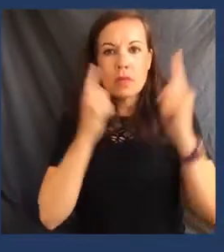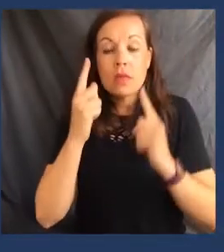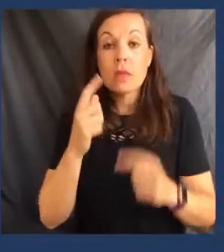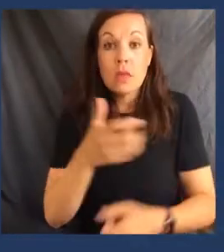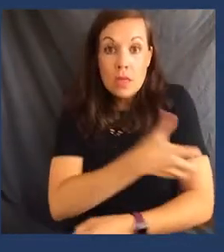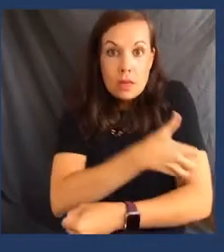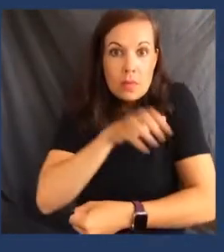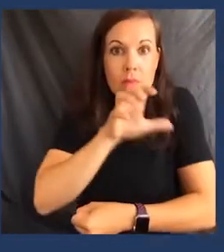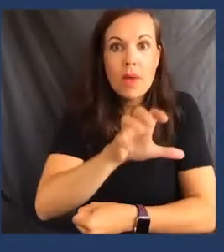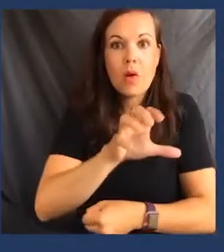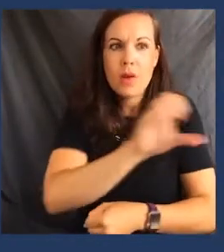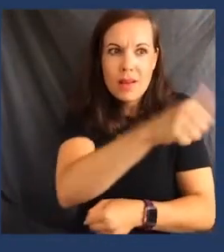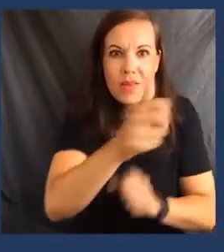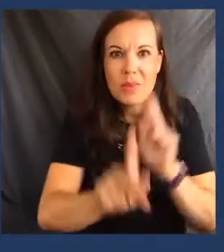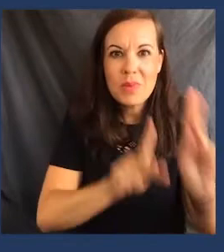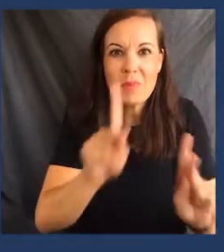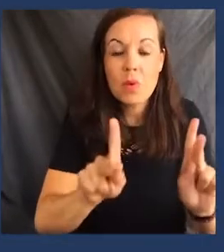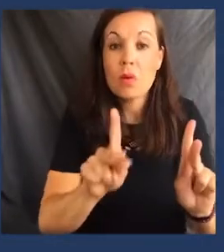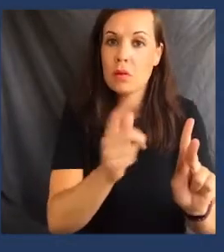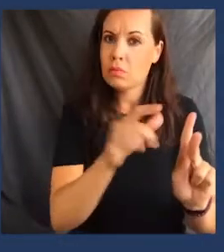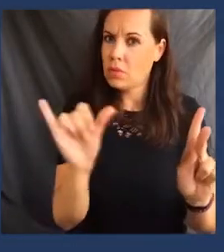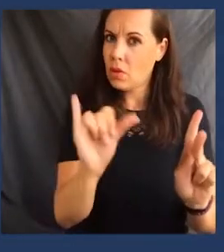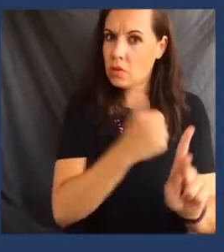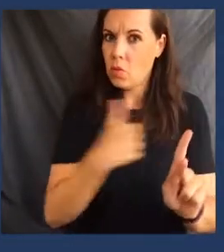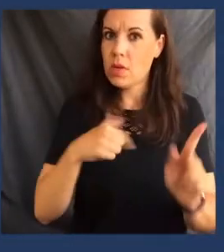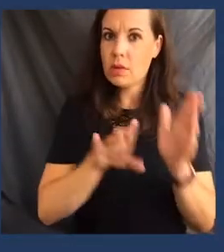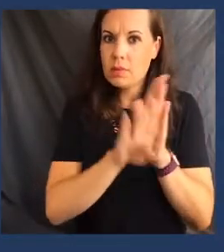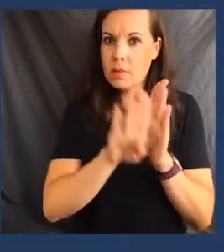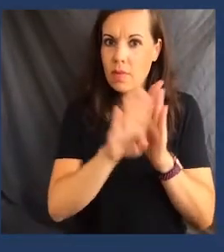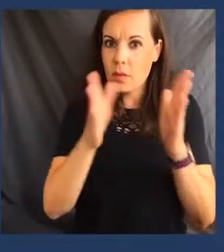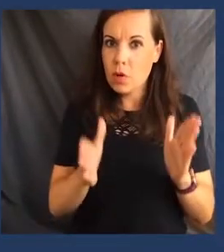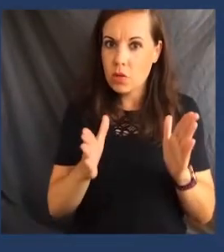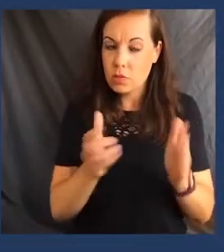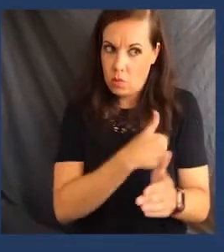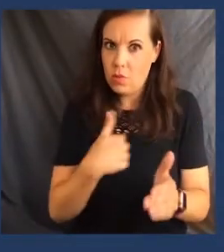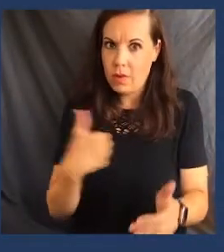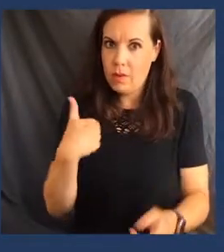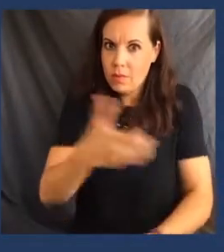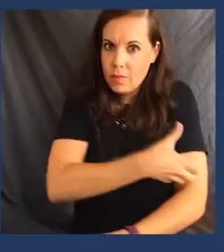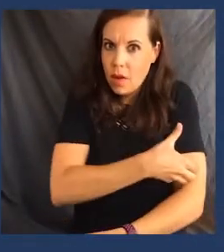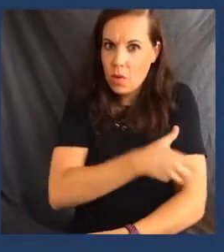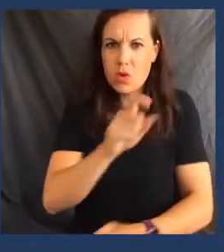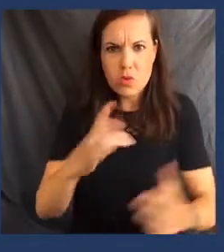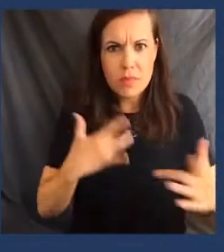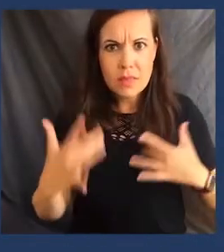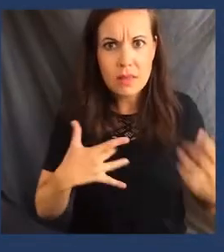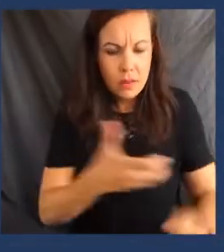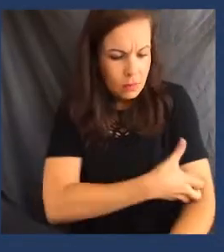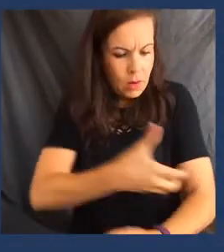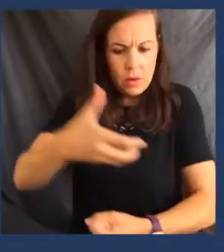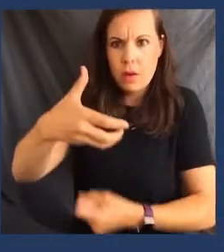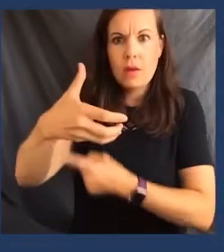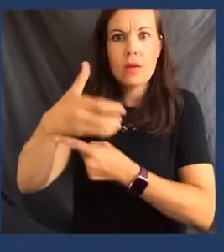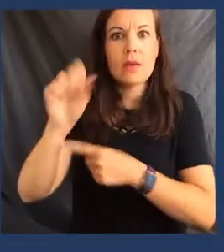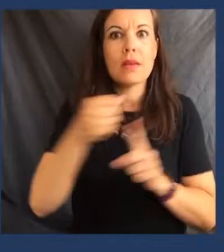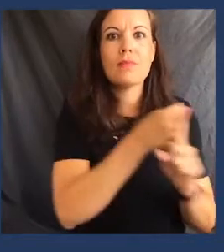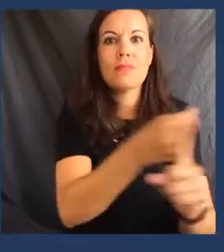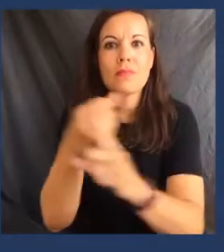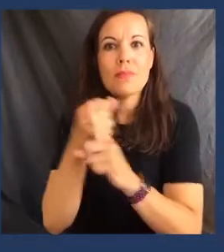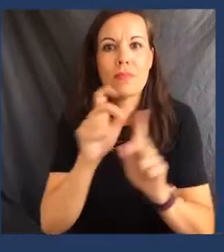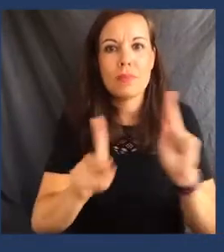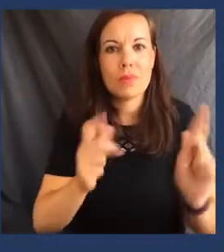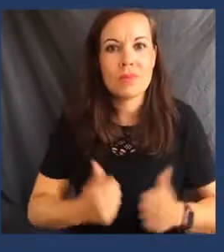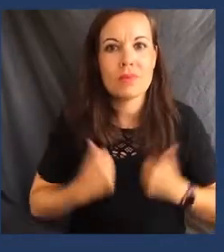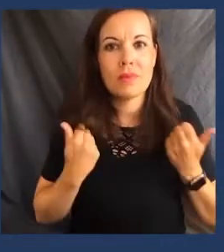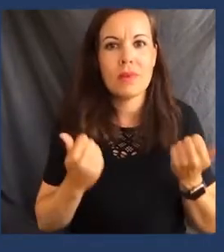the power that we have as devs. You as a dev should feel so excited about the power that you have to impact so many people's